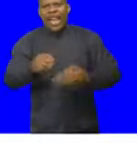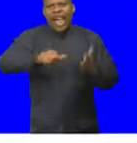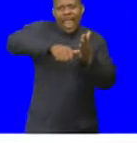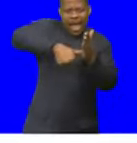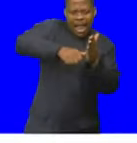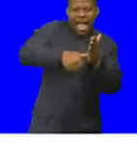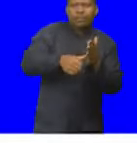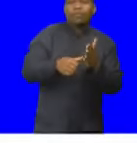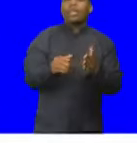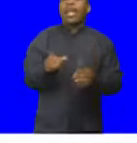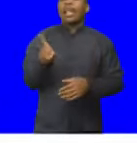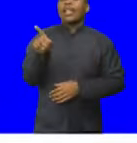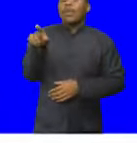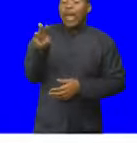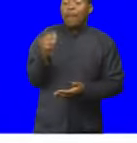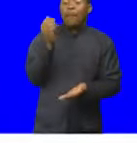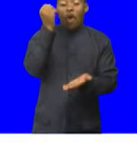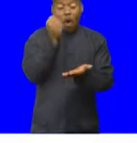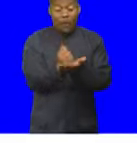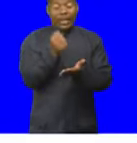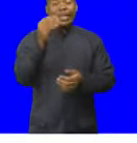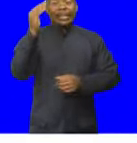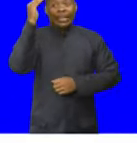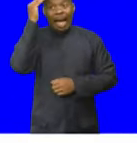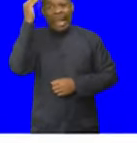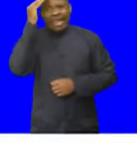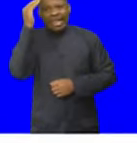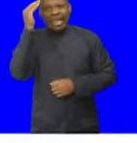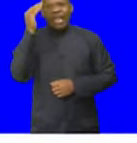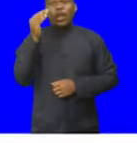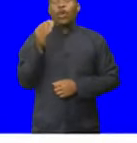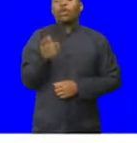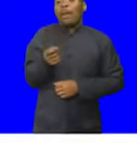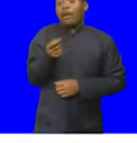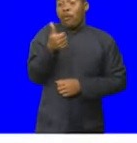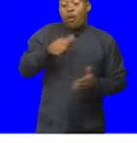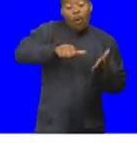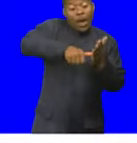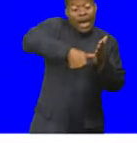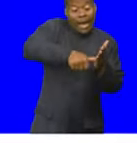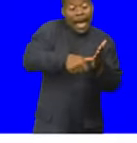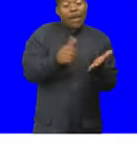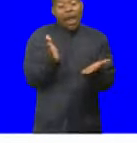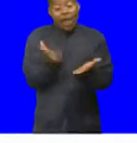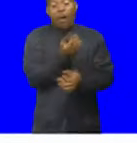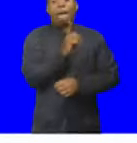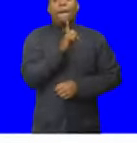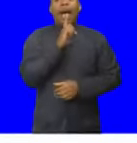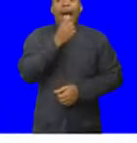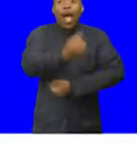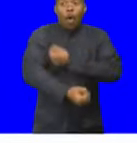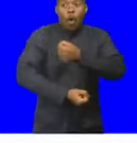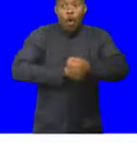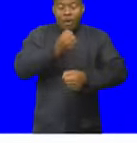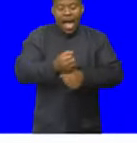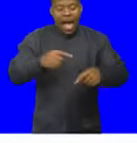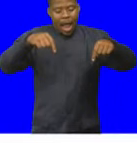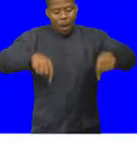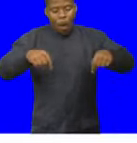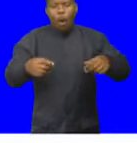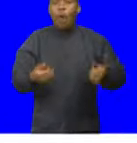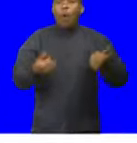nkulu siyawe lokho ukuthi vele le dinombolo tincane kodwa ke kulomnyaka sibene enhlanhla lenkulu